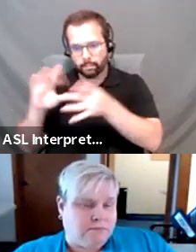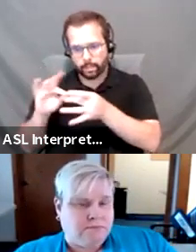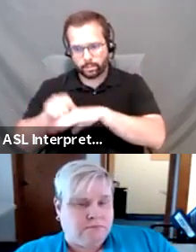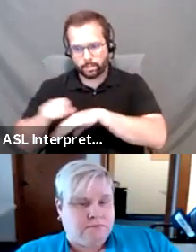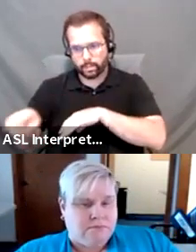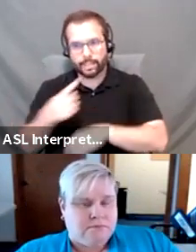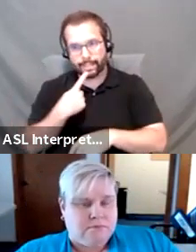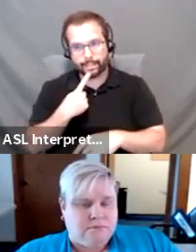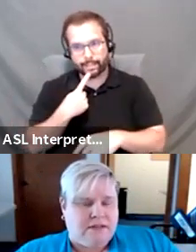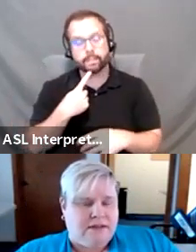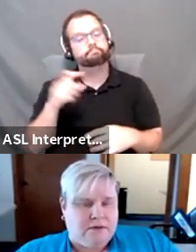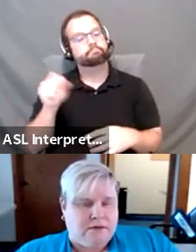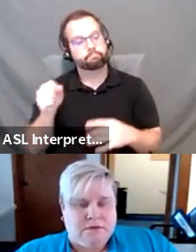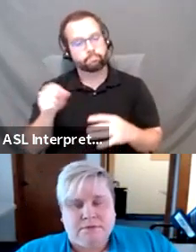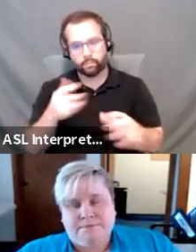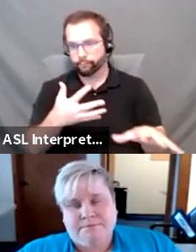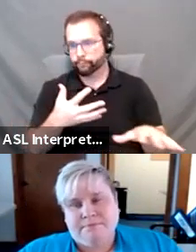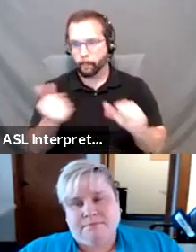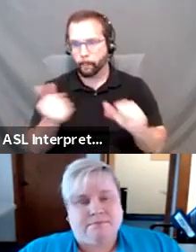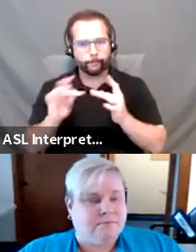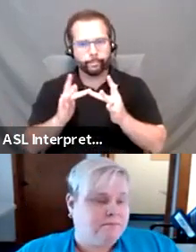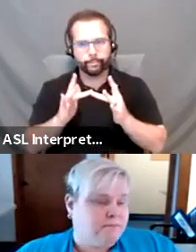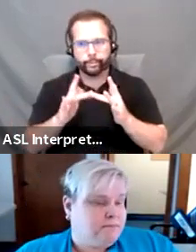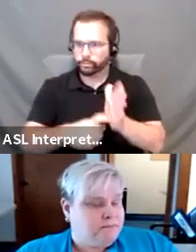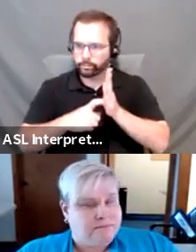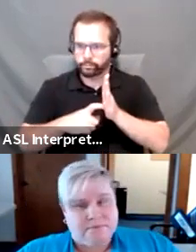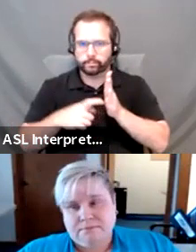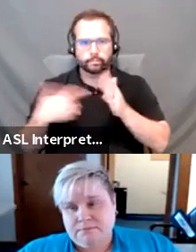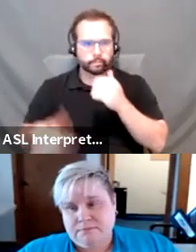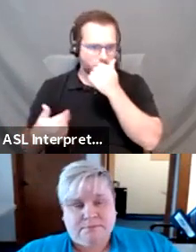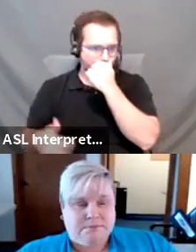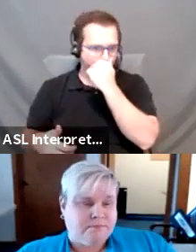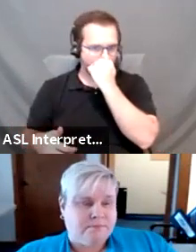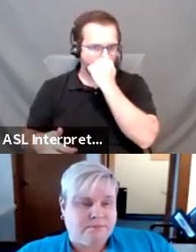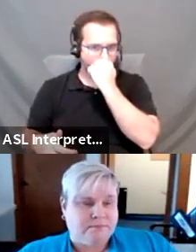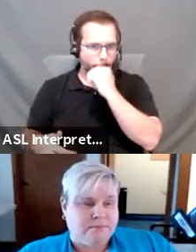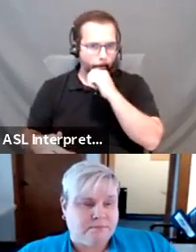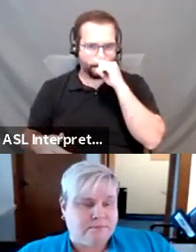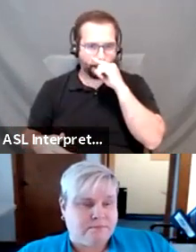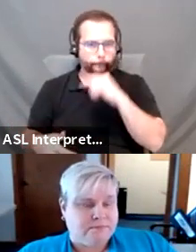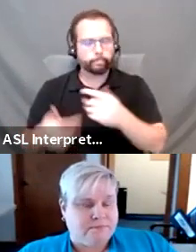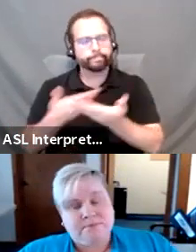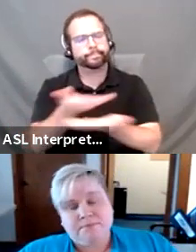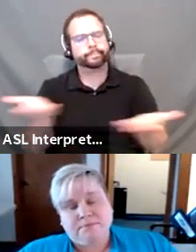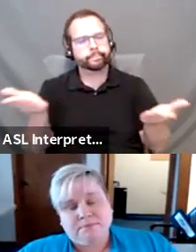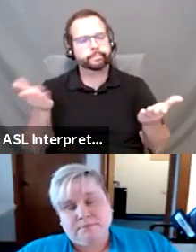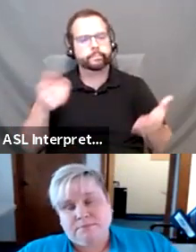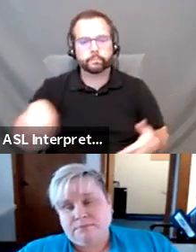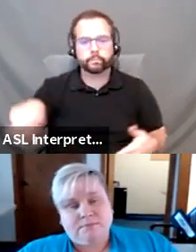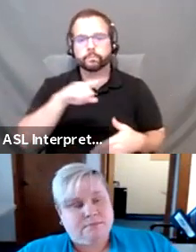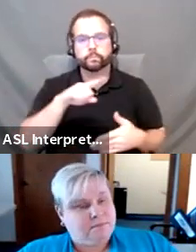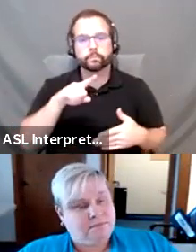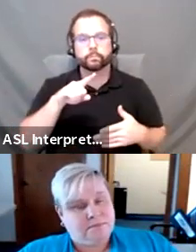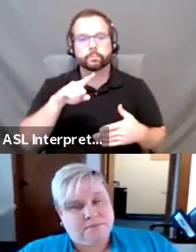Julia pointed out that we didn't know were coming when you started all of it. And then what are you did you plan that really